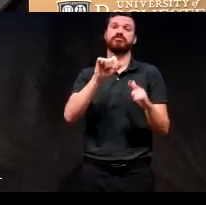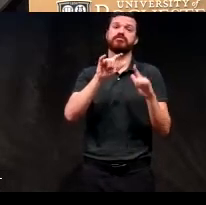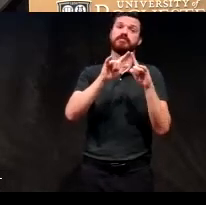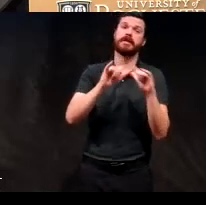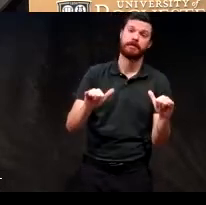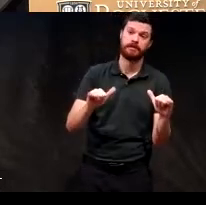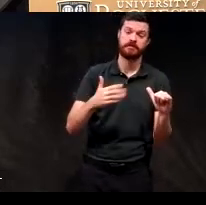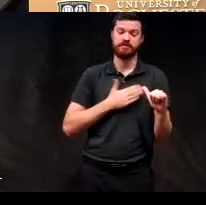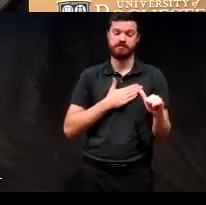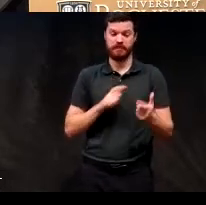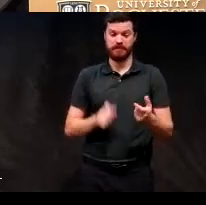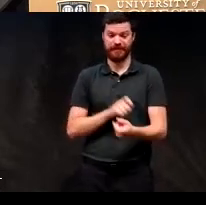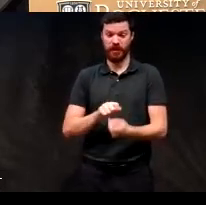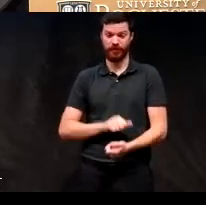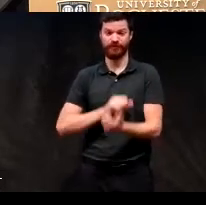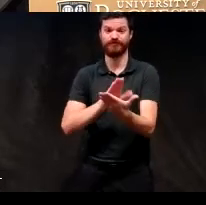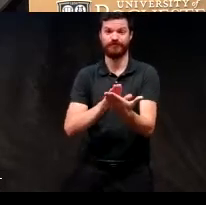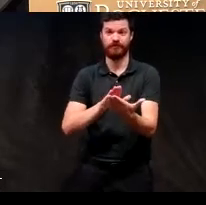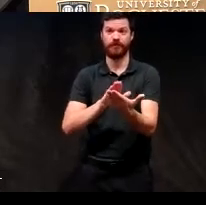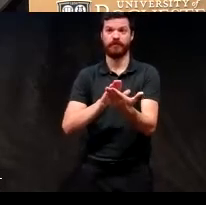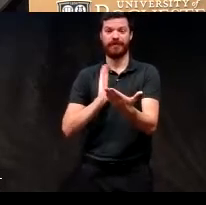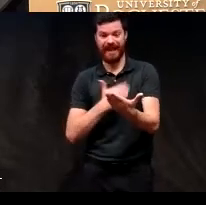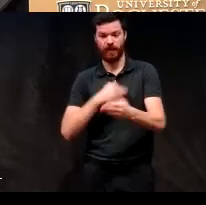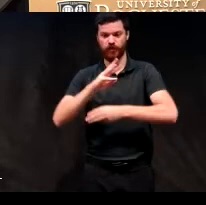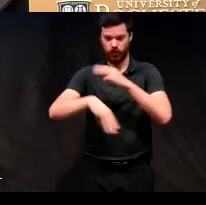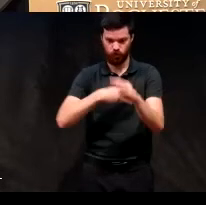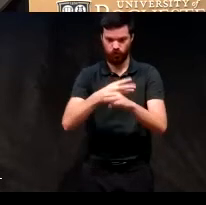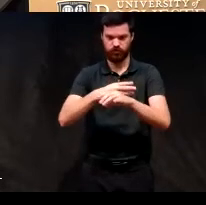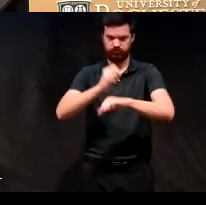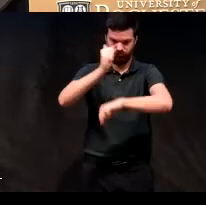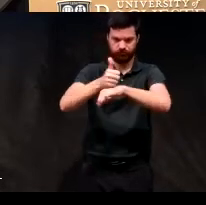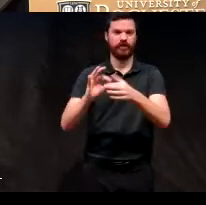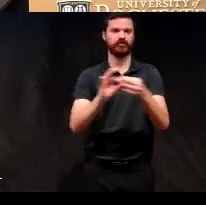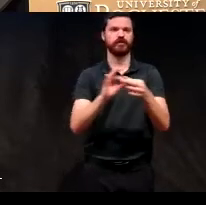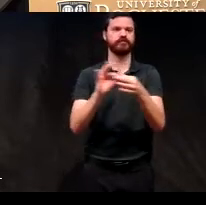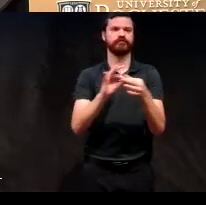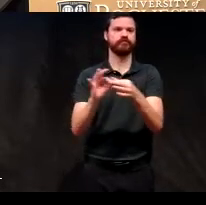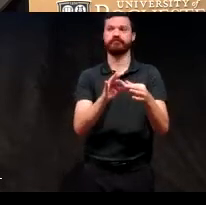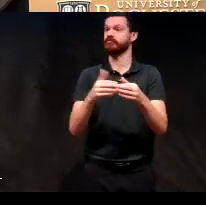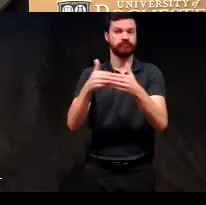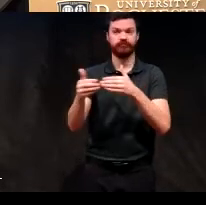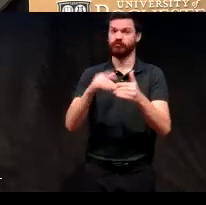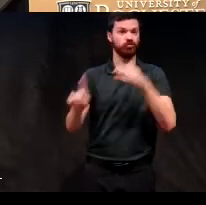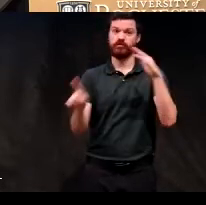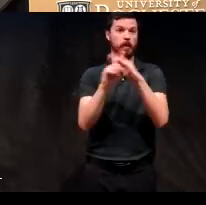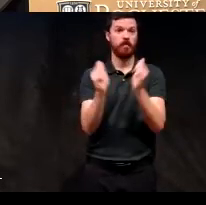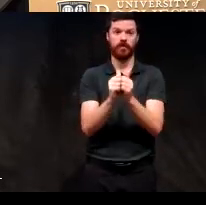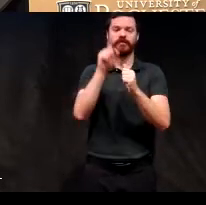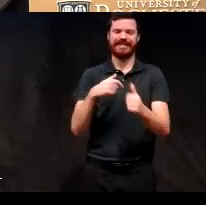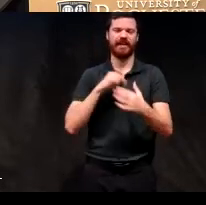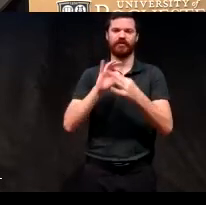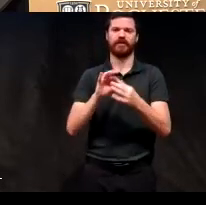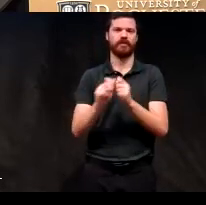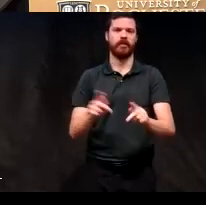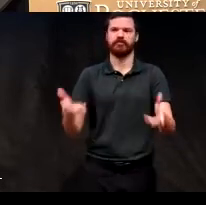my particular approach is we live in a relational world. Regardless of what you present with, you have to be able to have relationships with